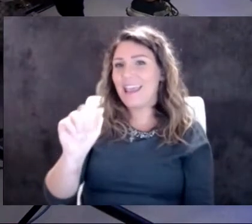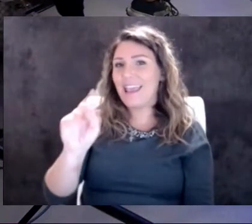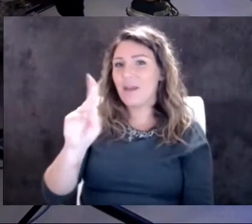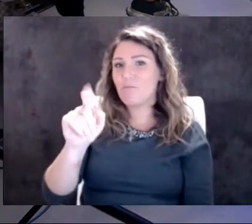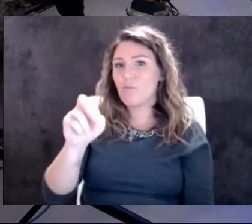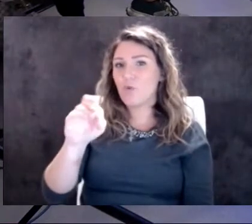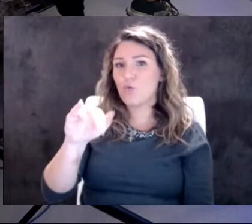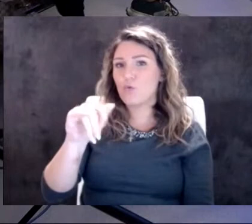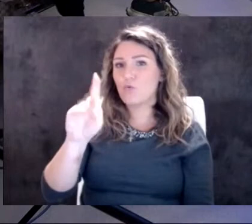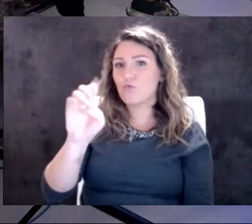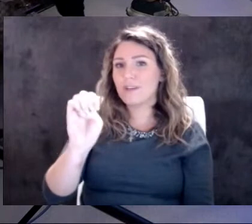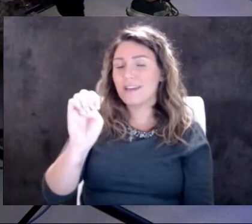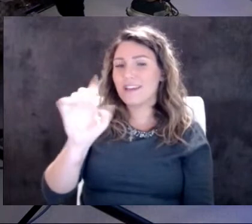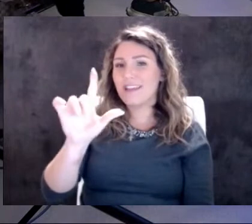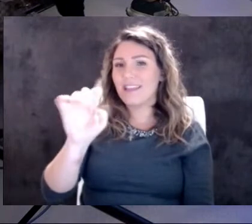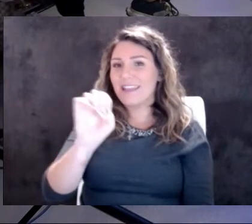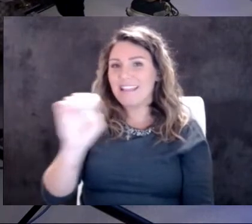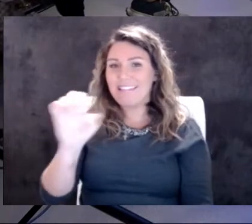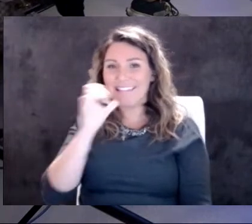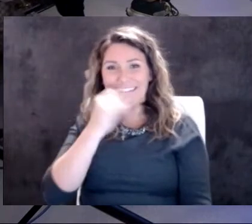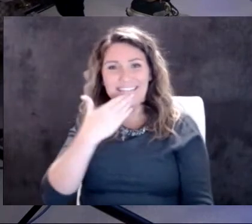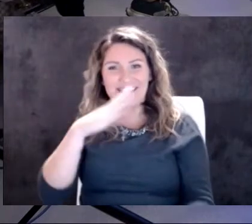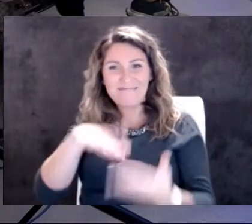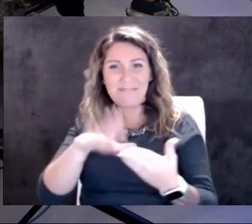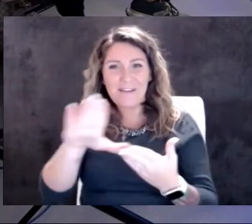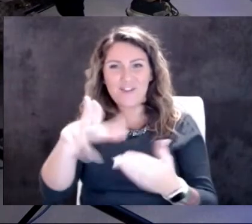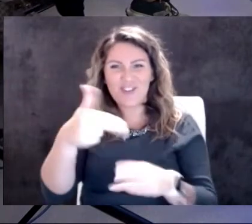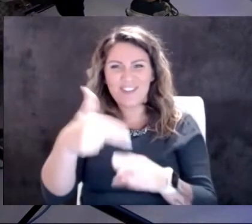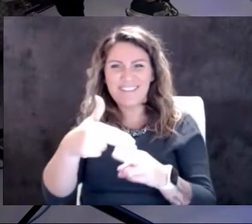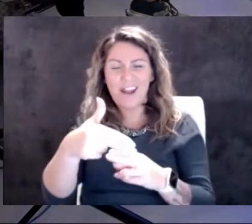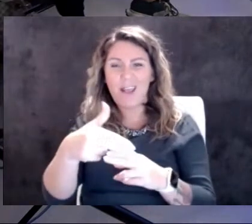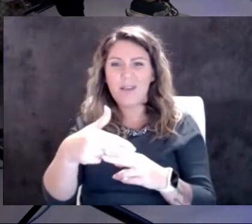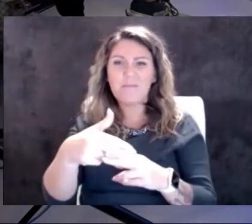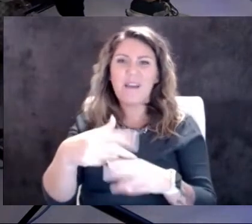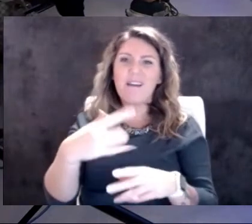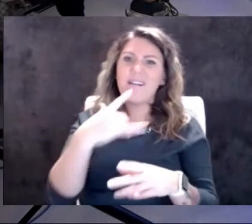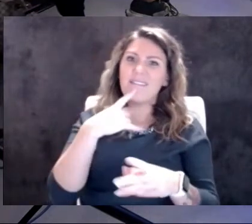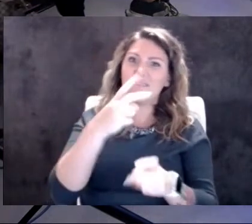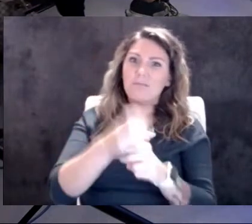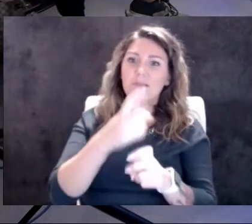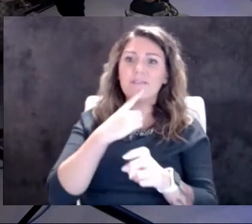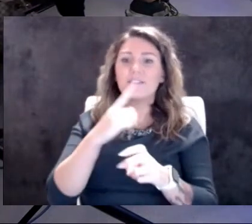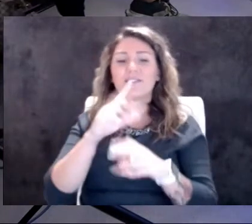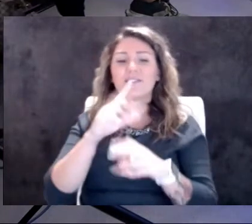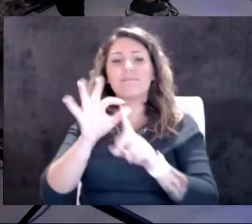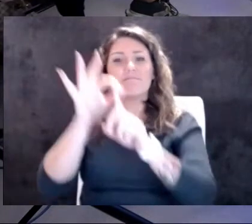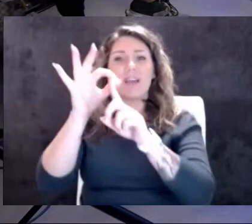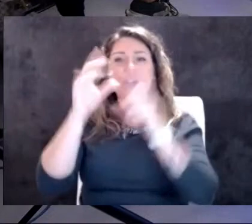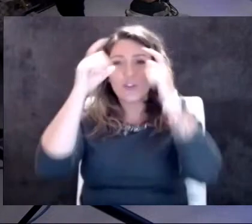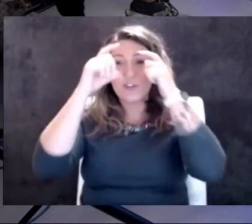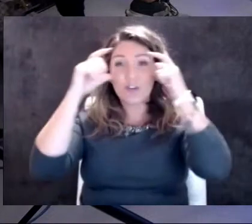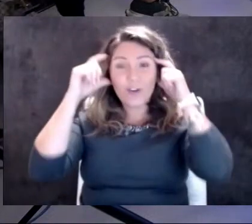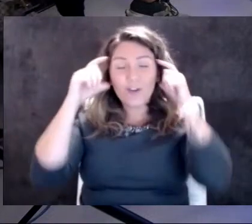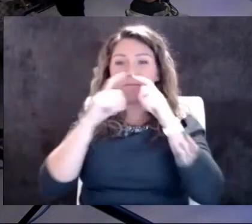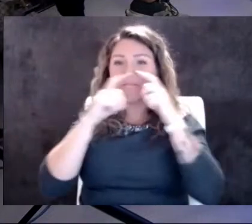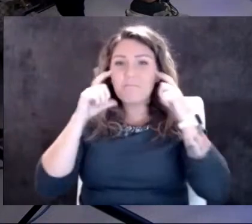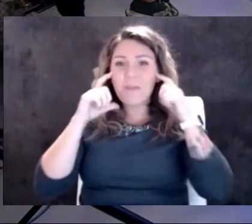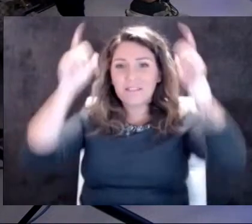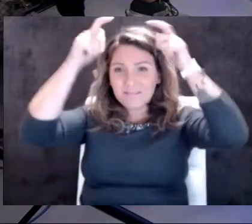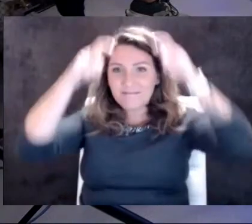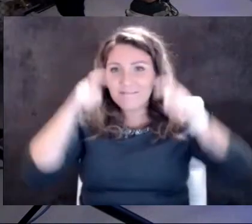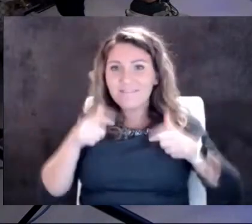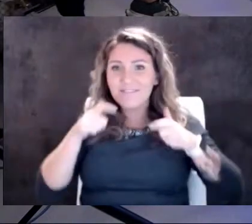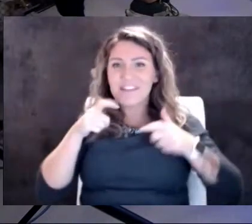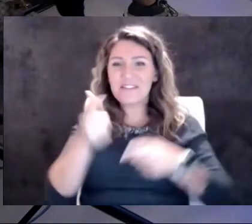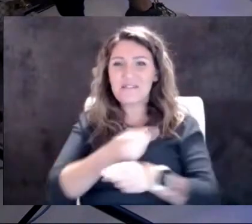okay? Not bad. Emery's going to be coming over. She's got her special protective goggles. She's got her glasses. She's got her face mask. They're all doing it the right thing. We're going